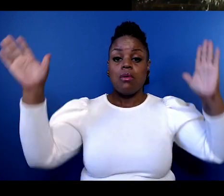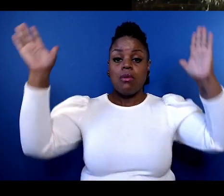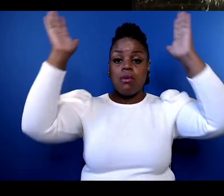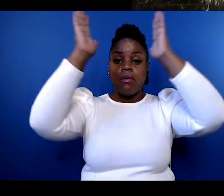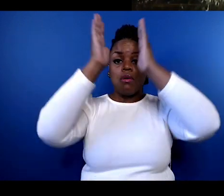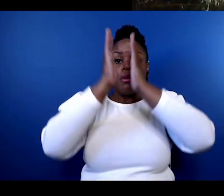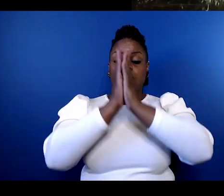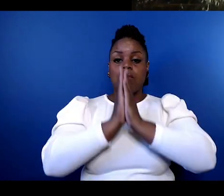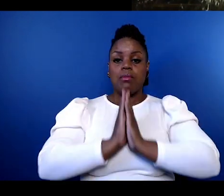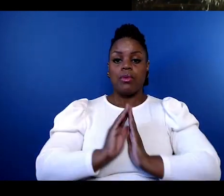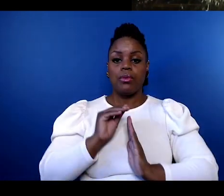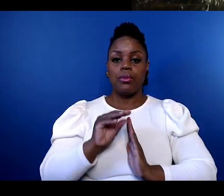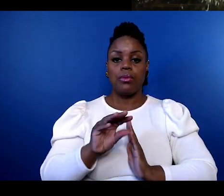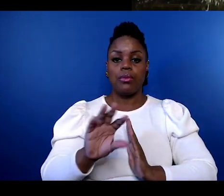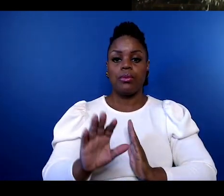exhale down,